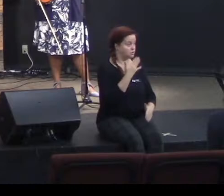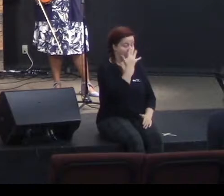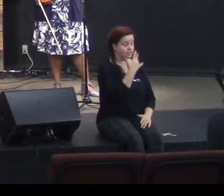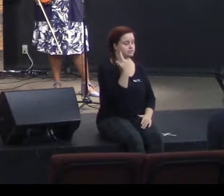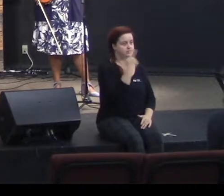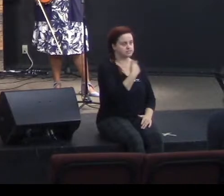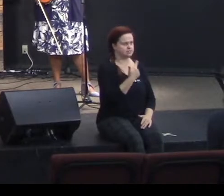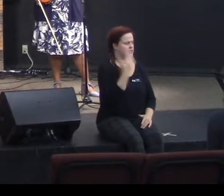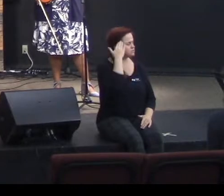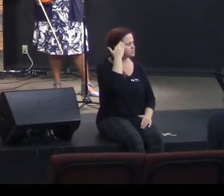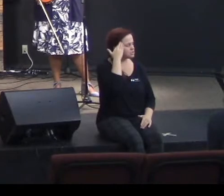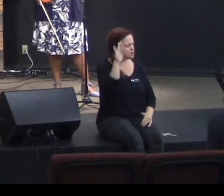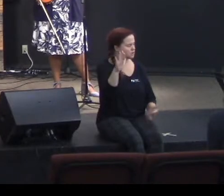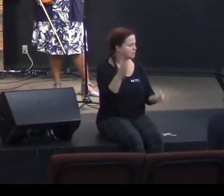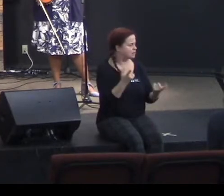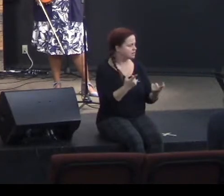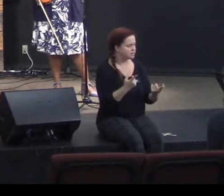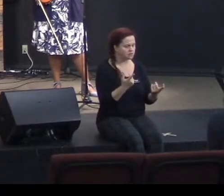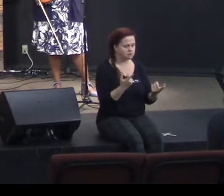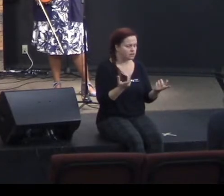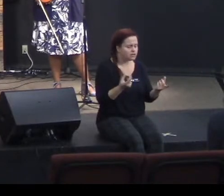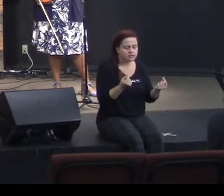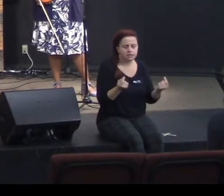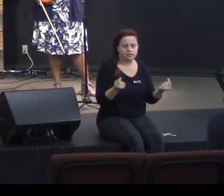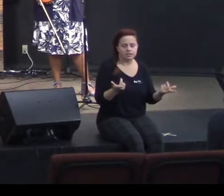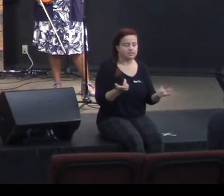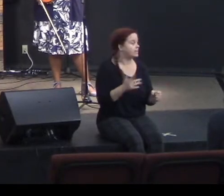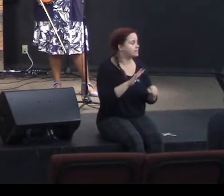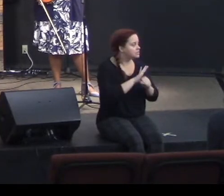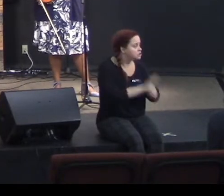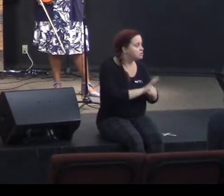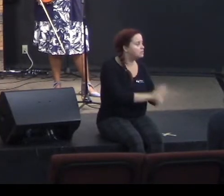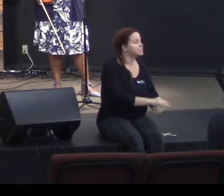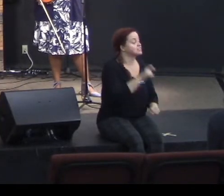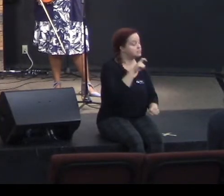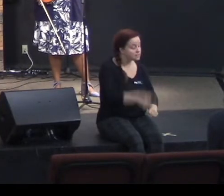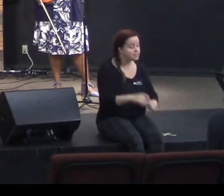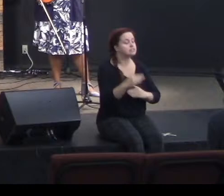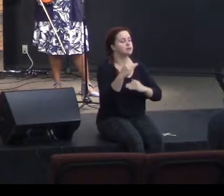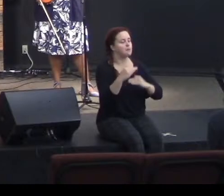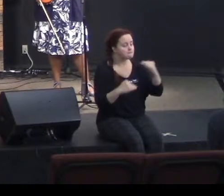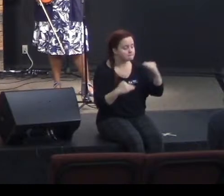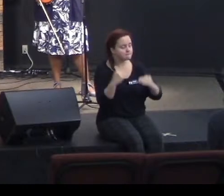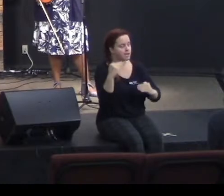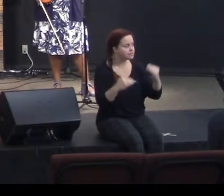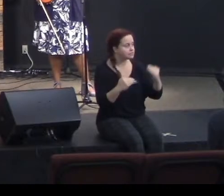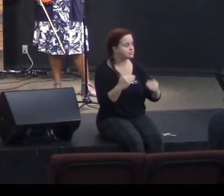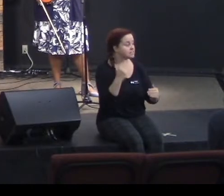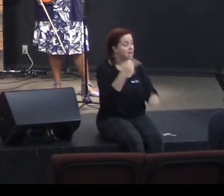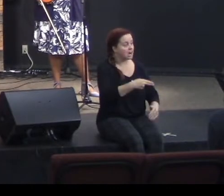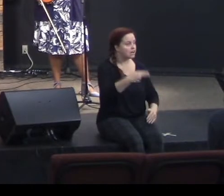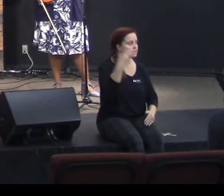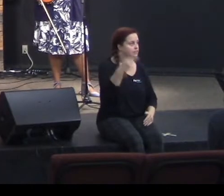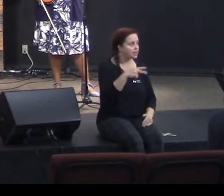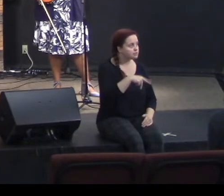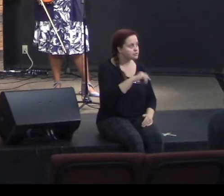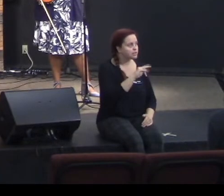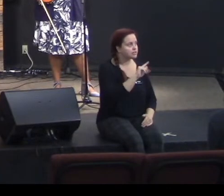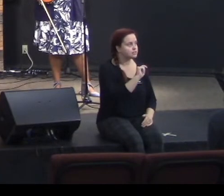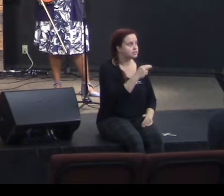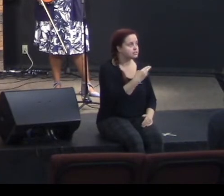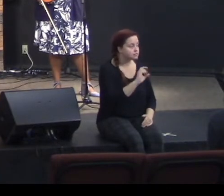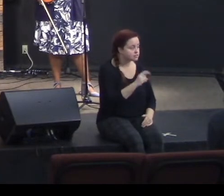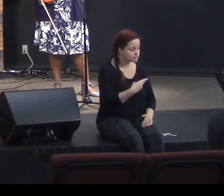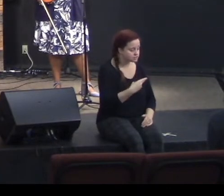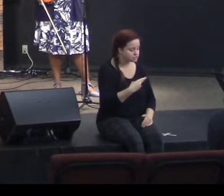with it. It's just too much. There needs to be a balance. The high-pitched shrill of a life trying to